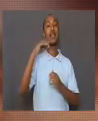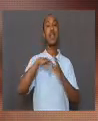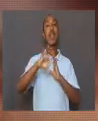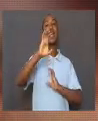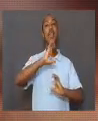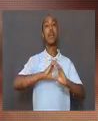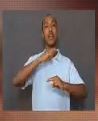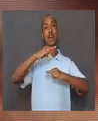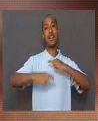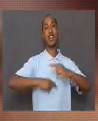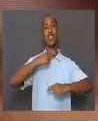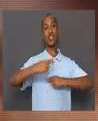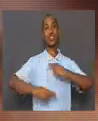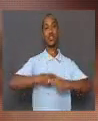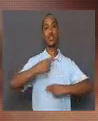chemical reaction.